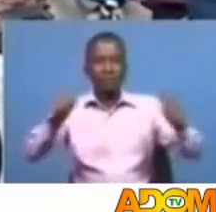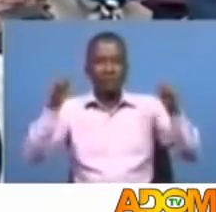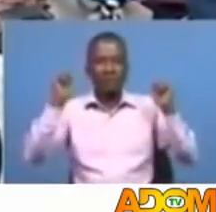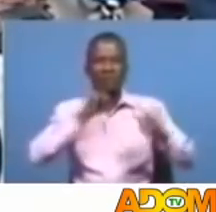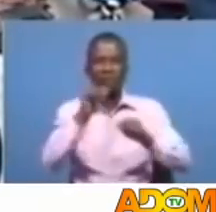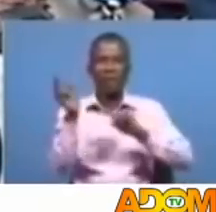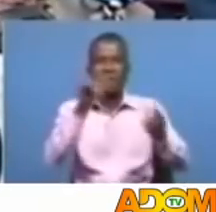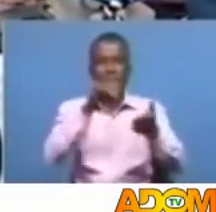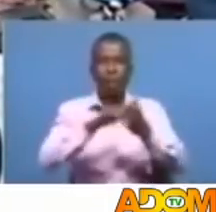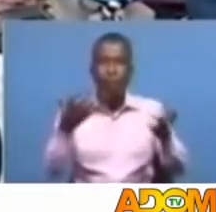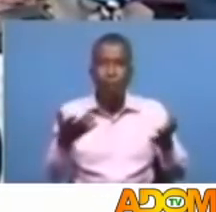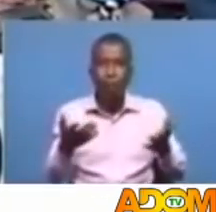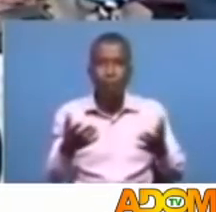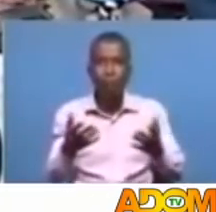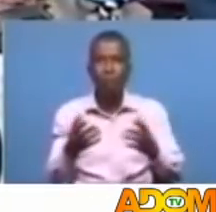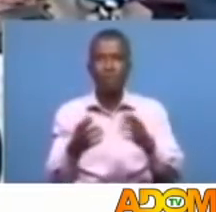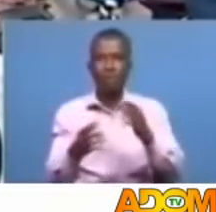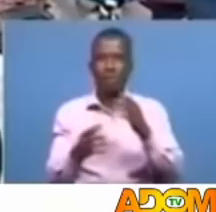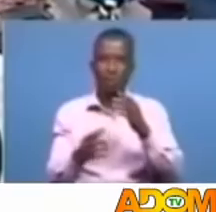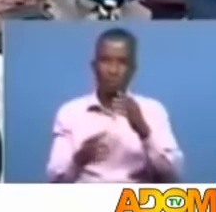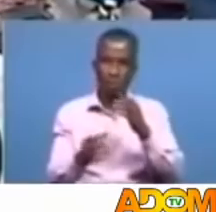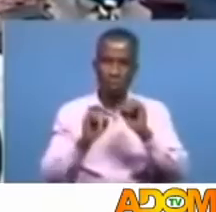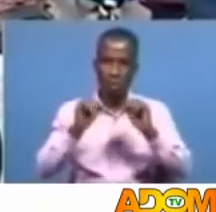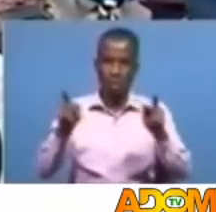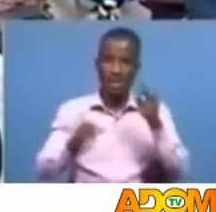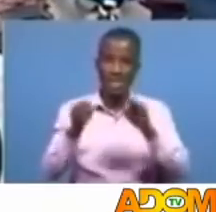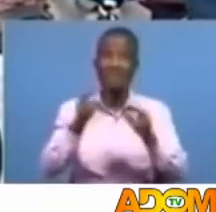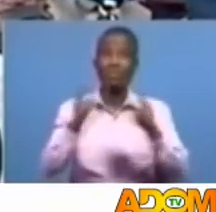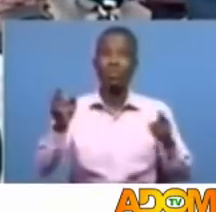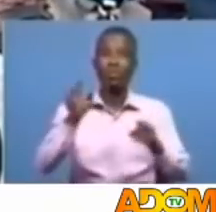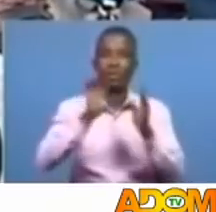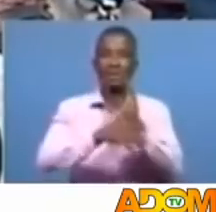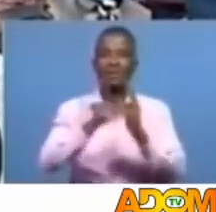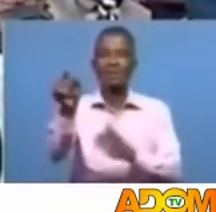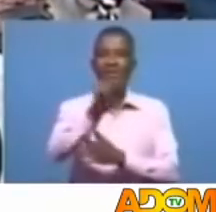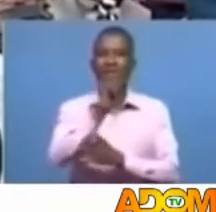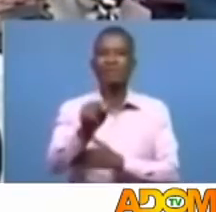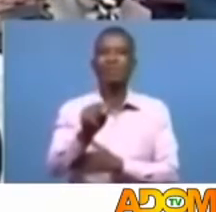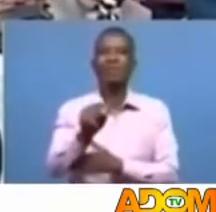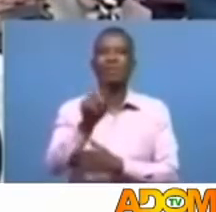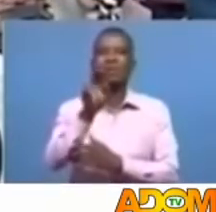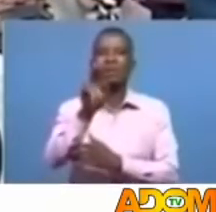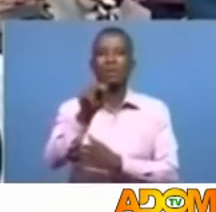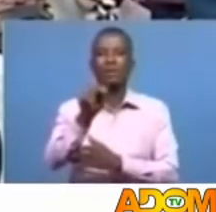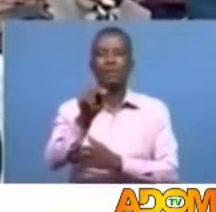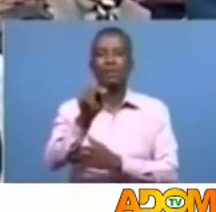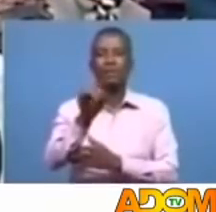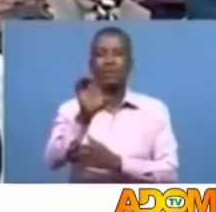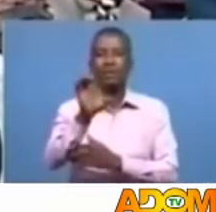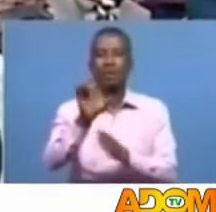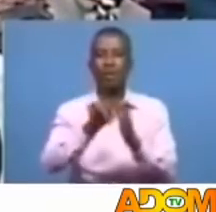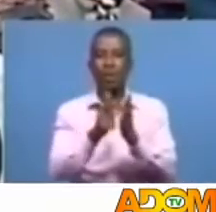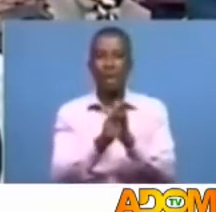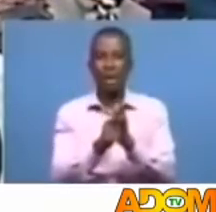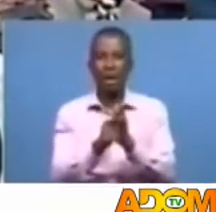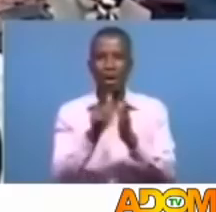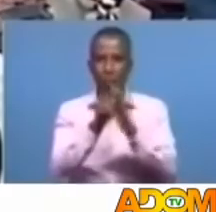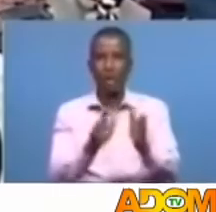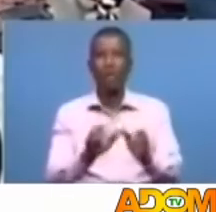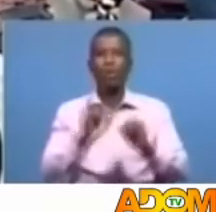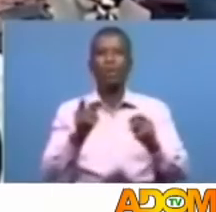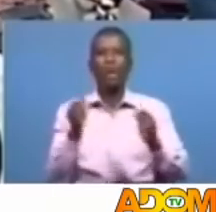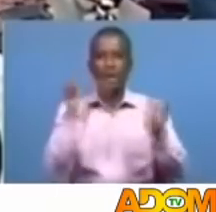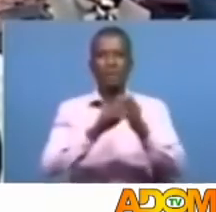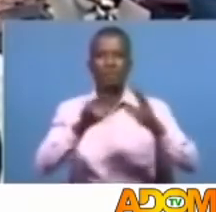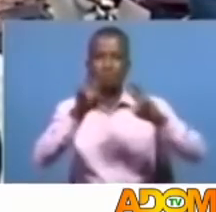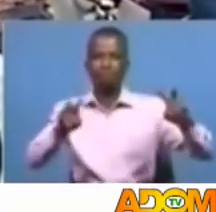ladyship cannot say that we are not able, under the rules, under your inherent jurisdiction, to ask for your leave to reopen your case.